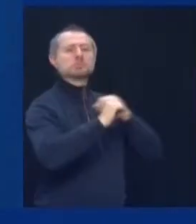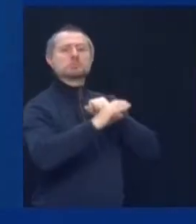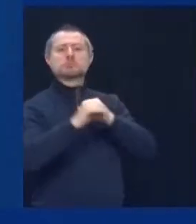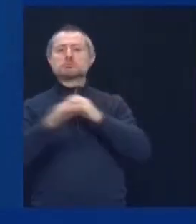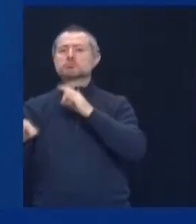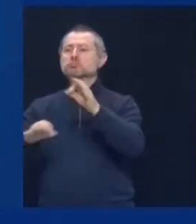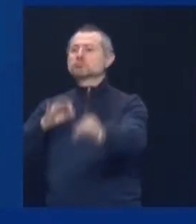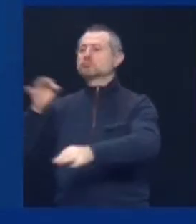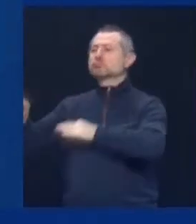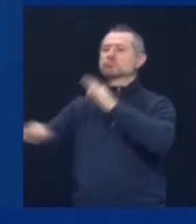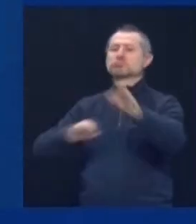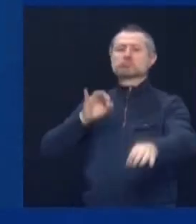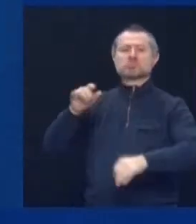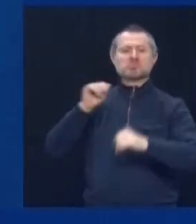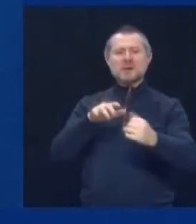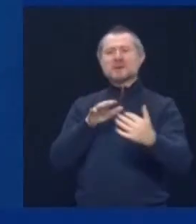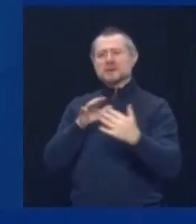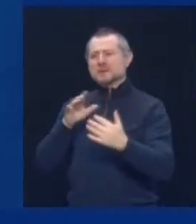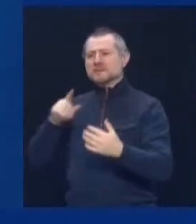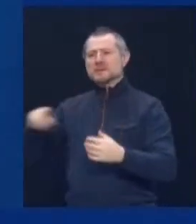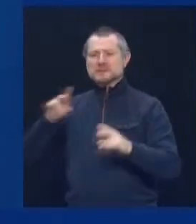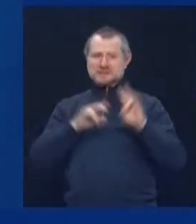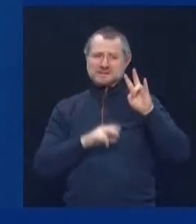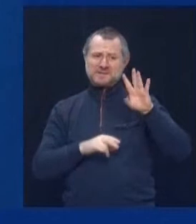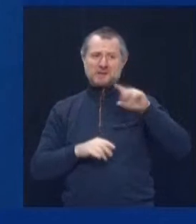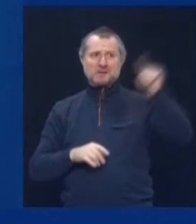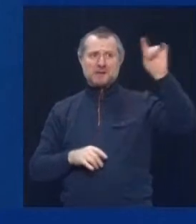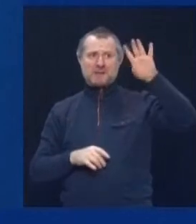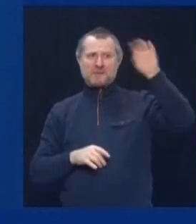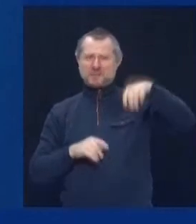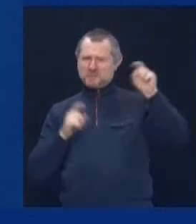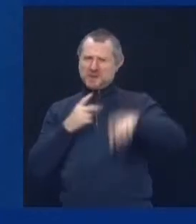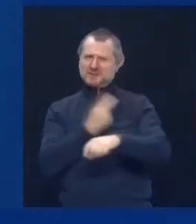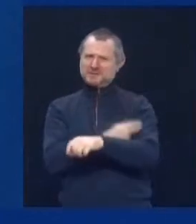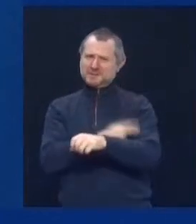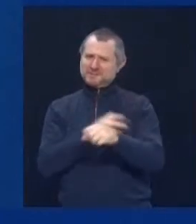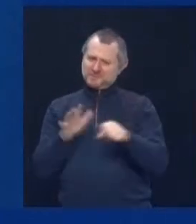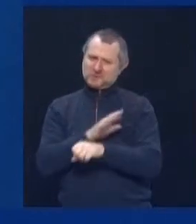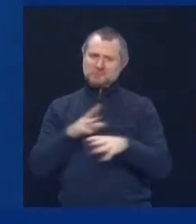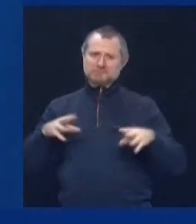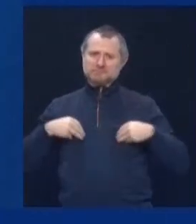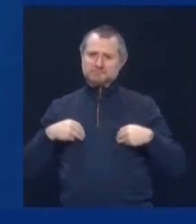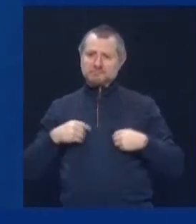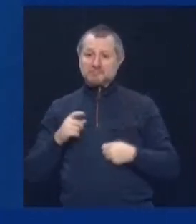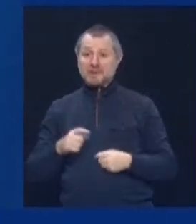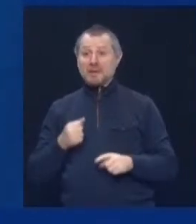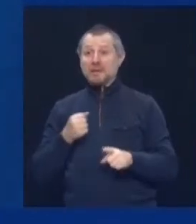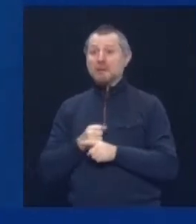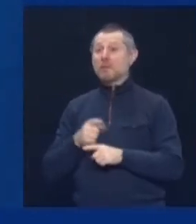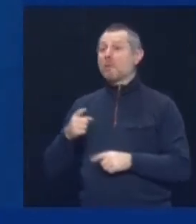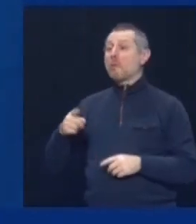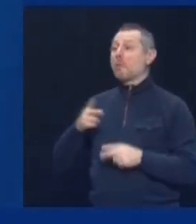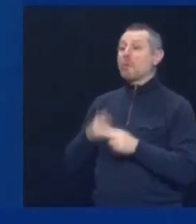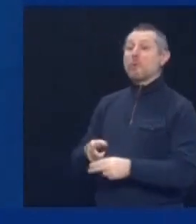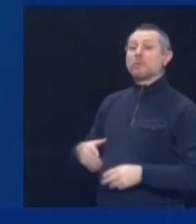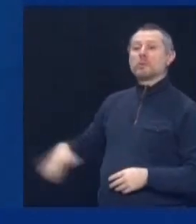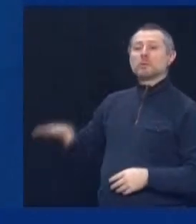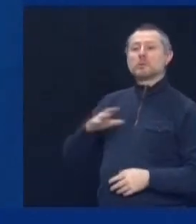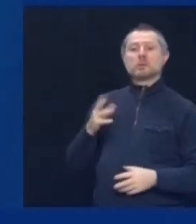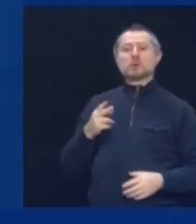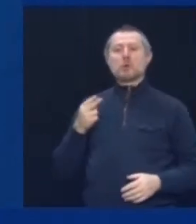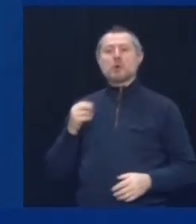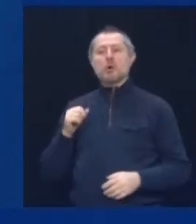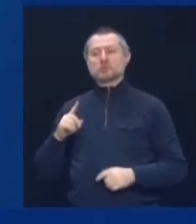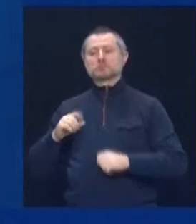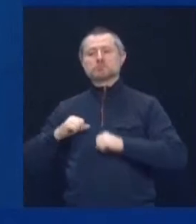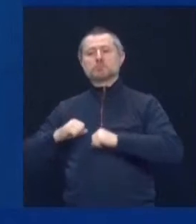75 to 85% of the population has to take the vaccine to hit what they call herd immunity. Right now, we have 50% of the population who